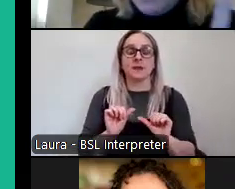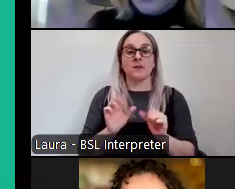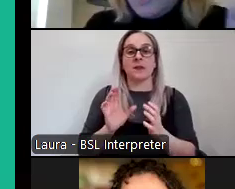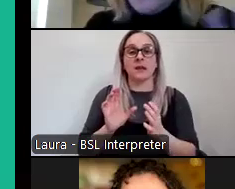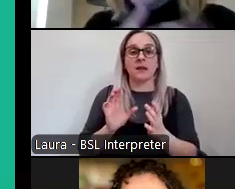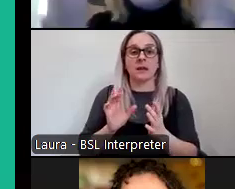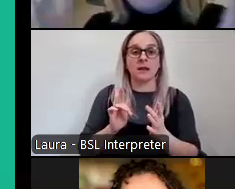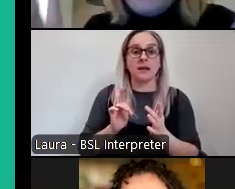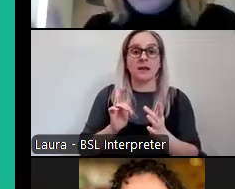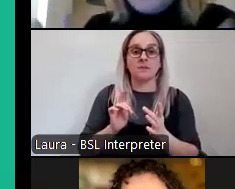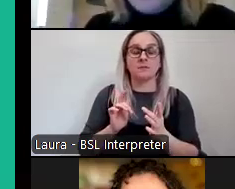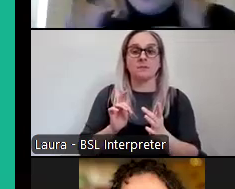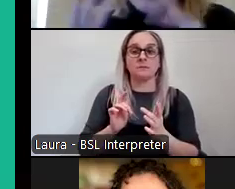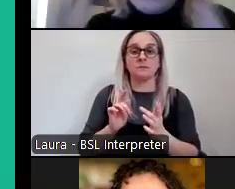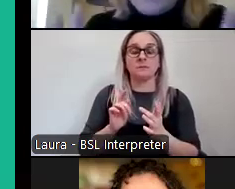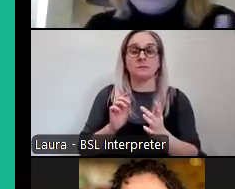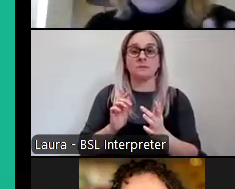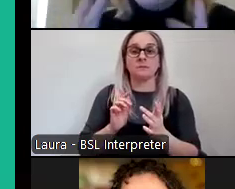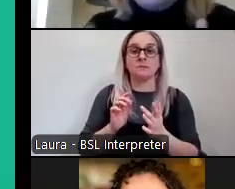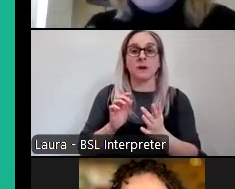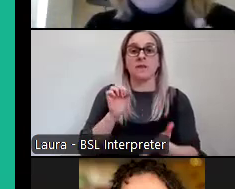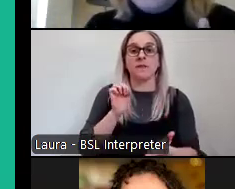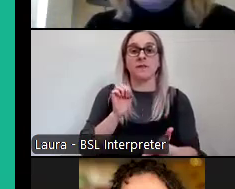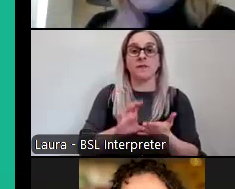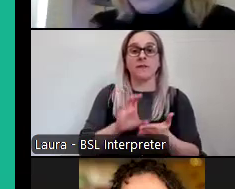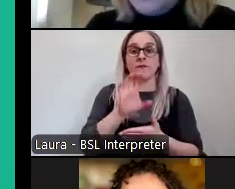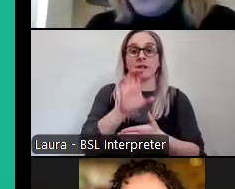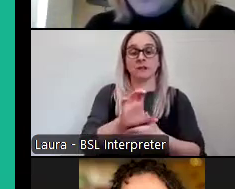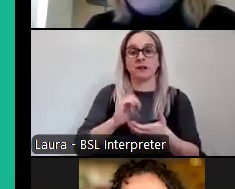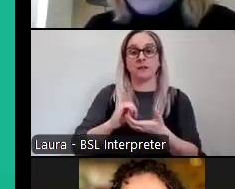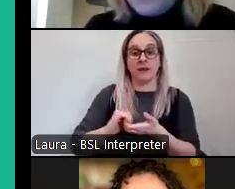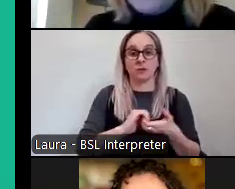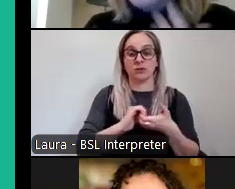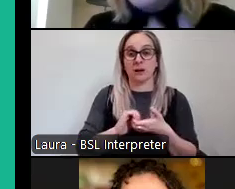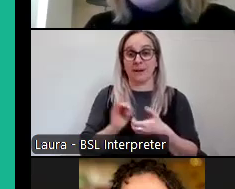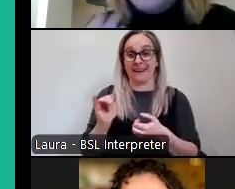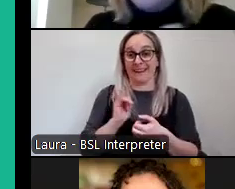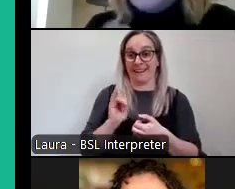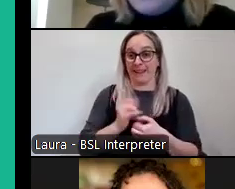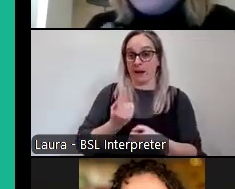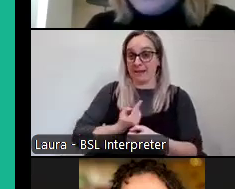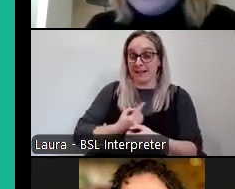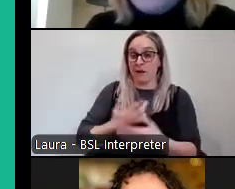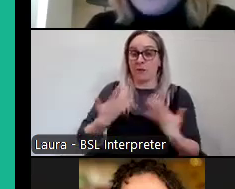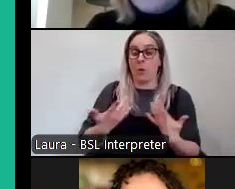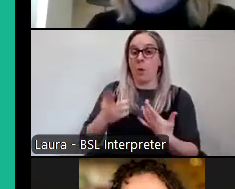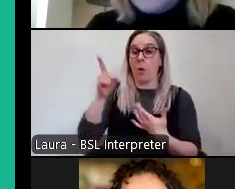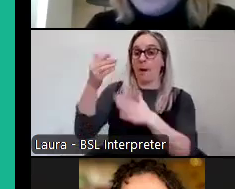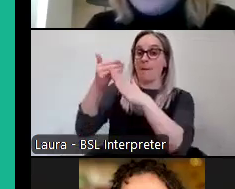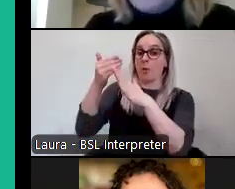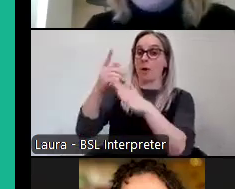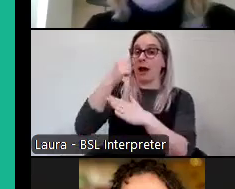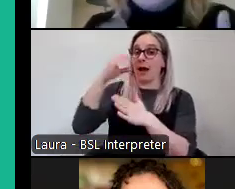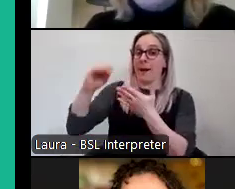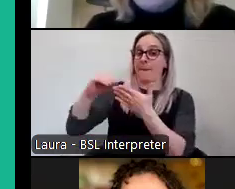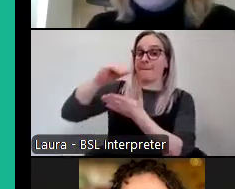where you or your employer would provide the funding to support that fellowship. So that you would be providing the finances for